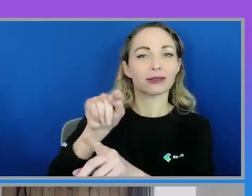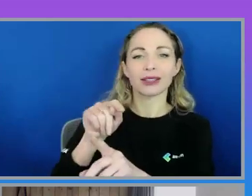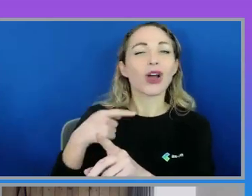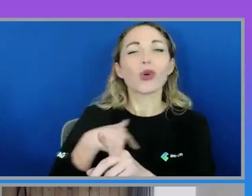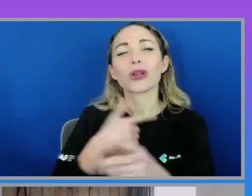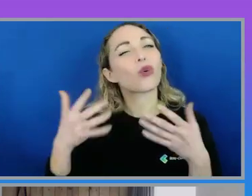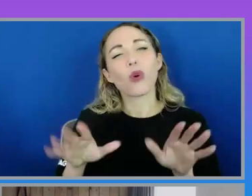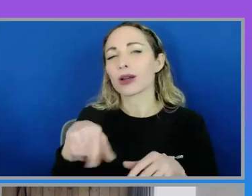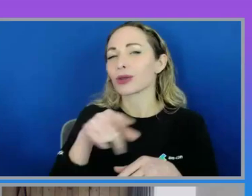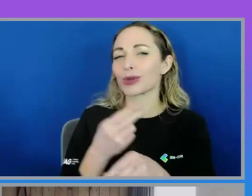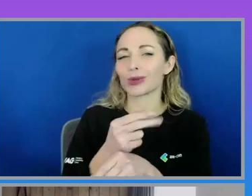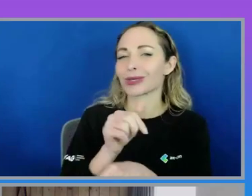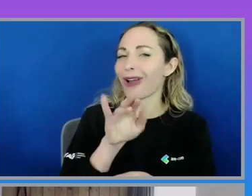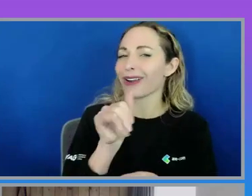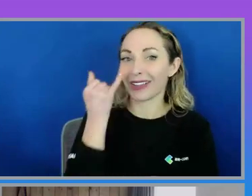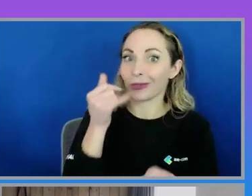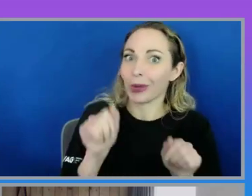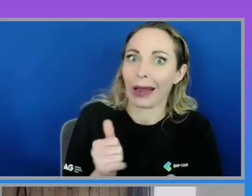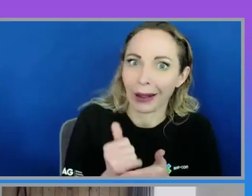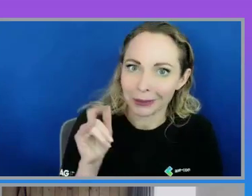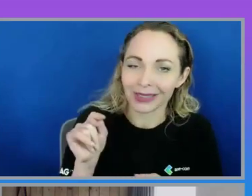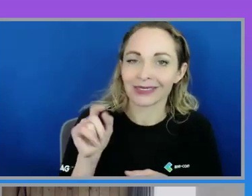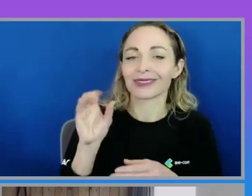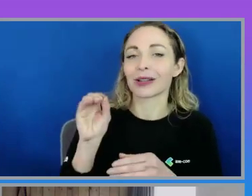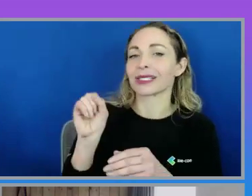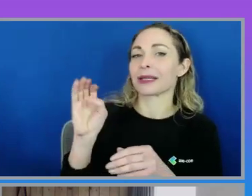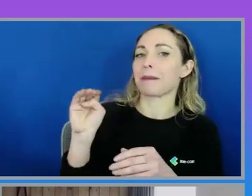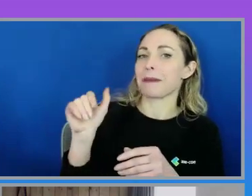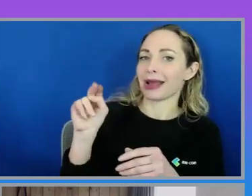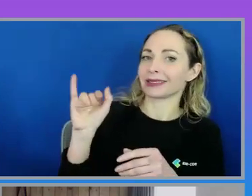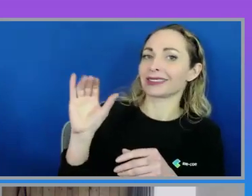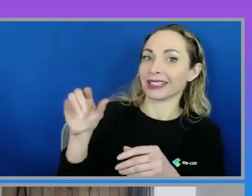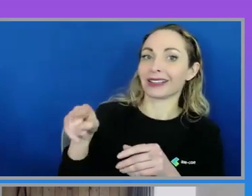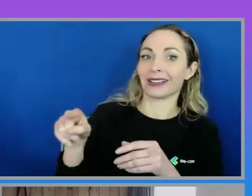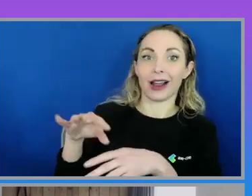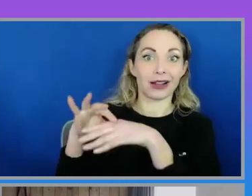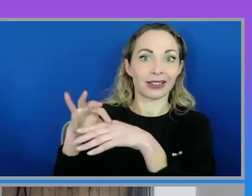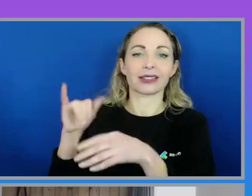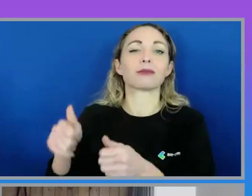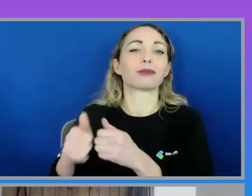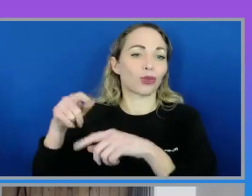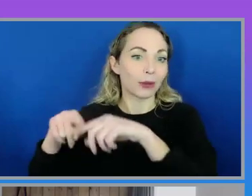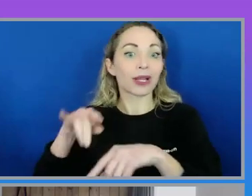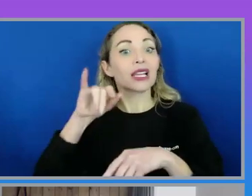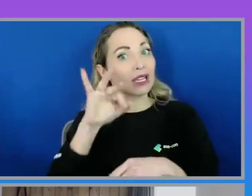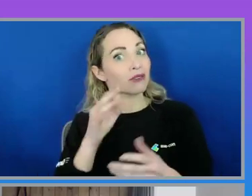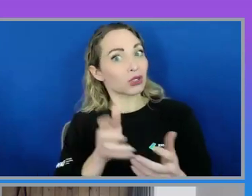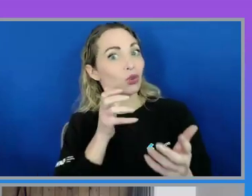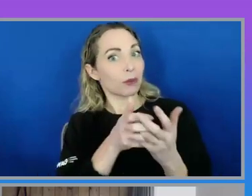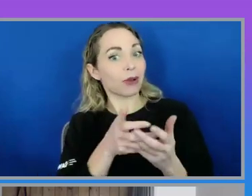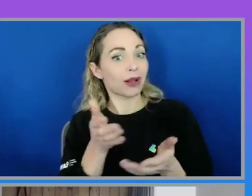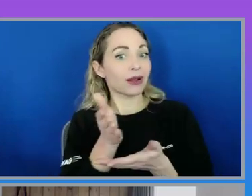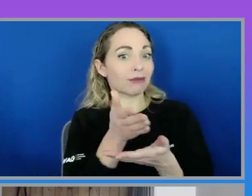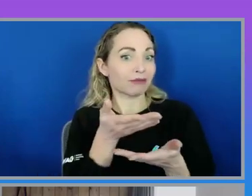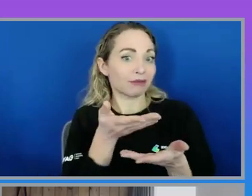the best and most reliable thing you could do. If a suitable element that can be used to provide label content,